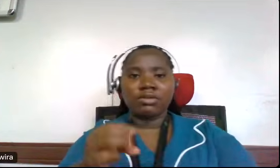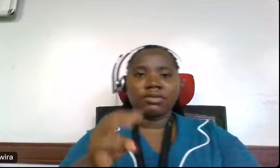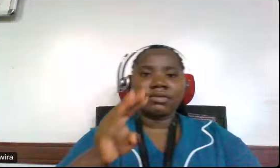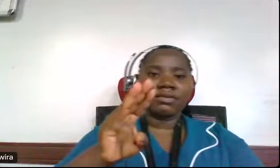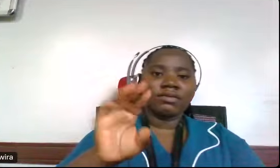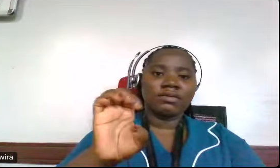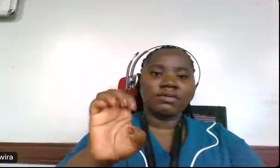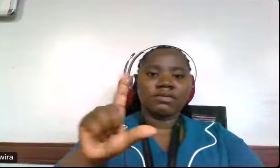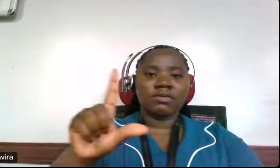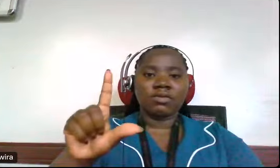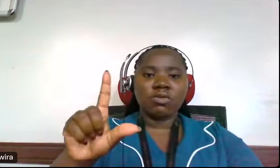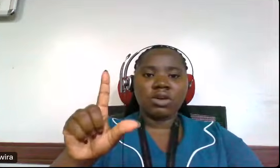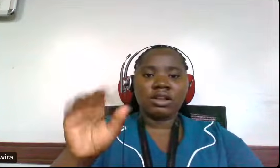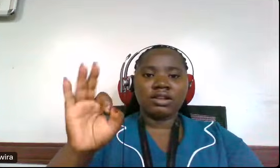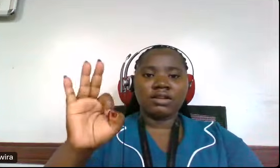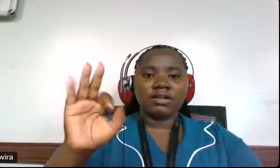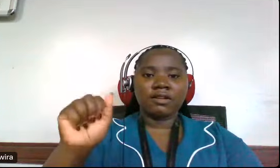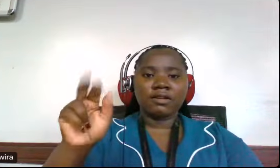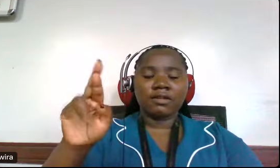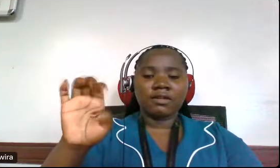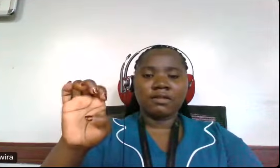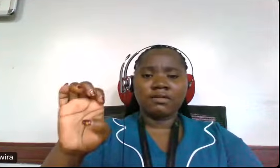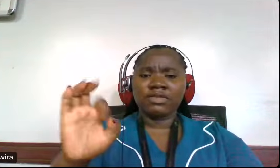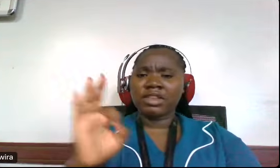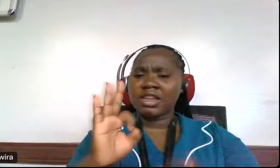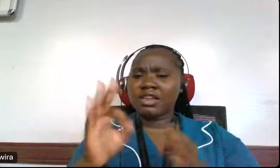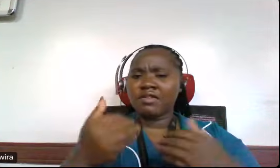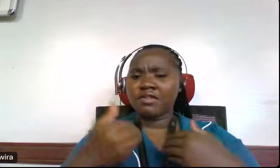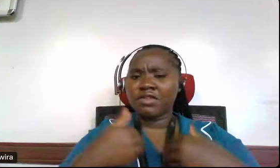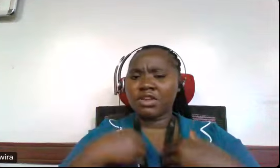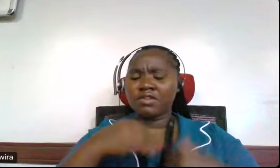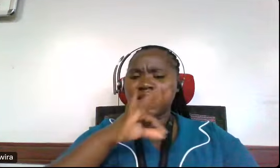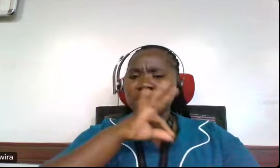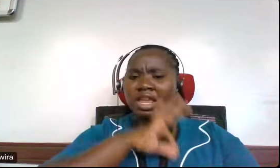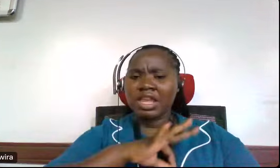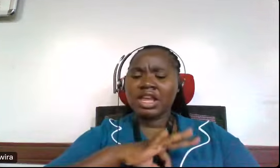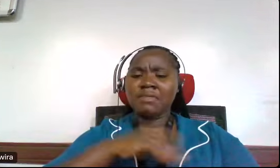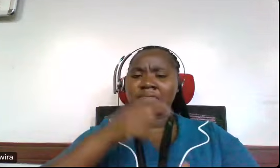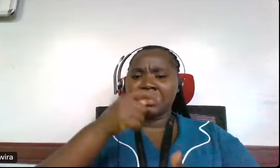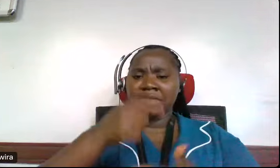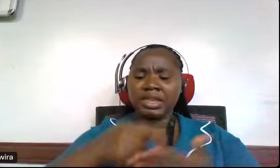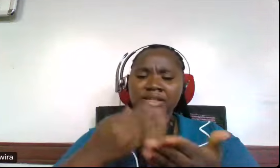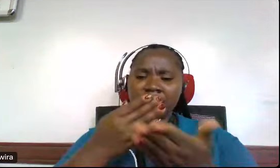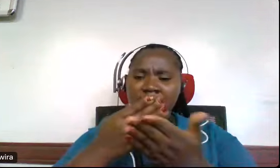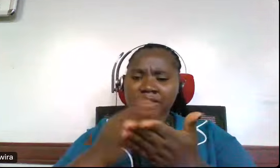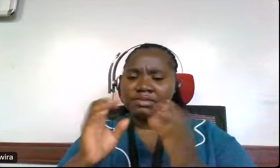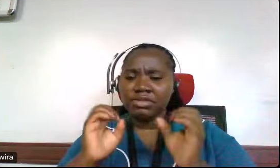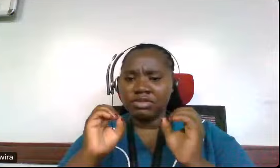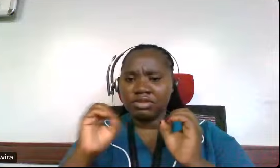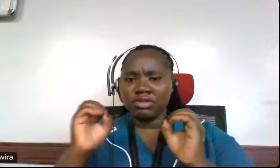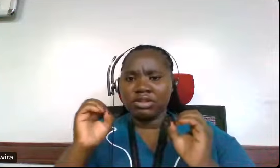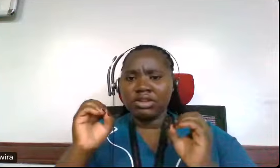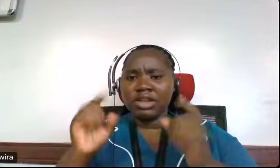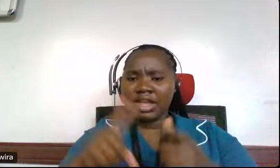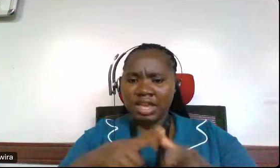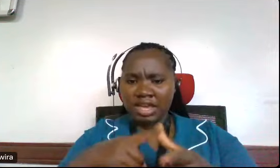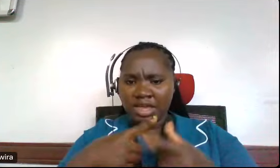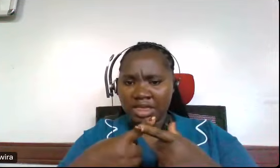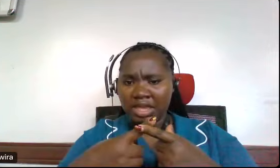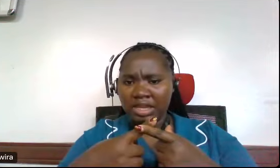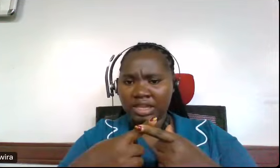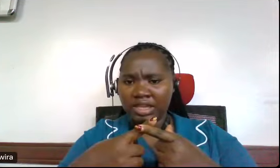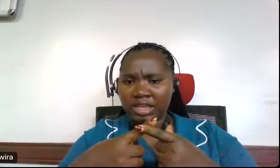in case you don't have a valid income tax exemption, then certain category of